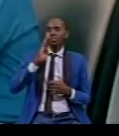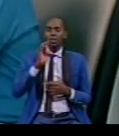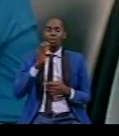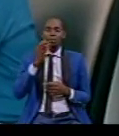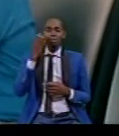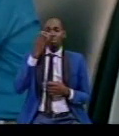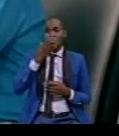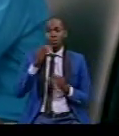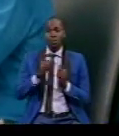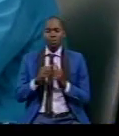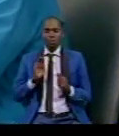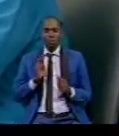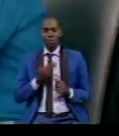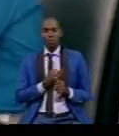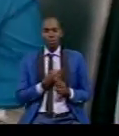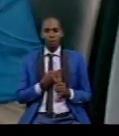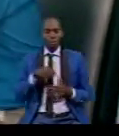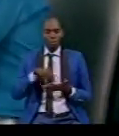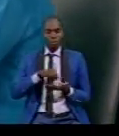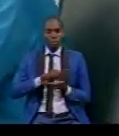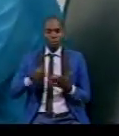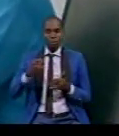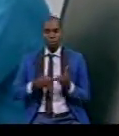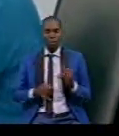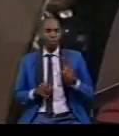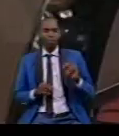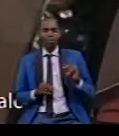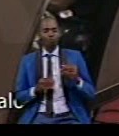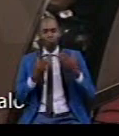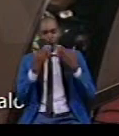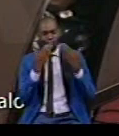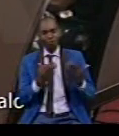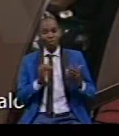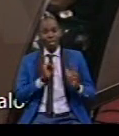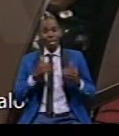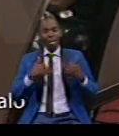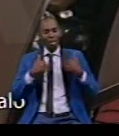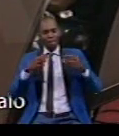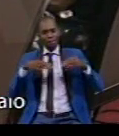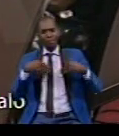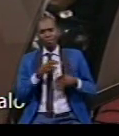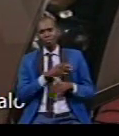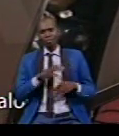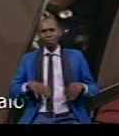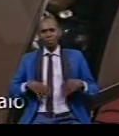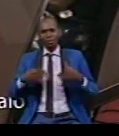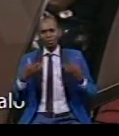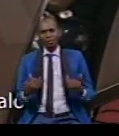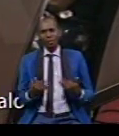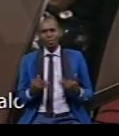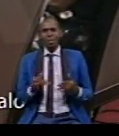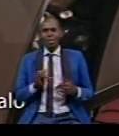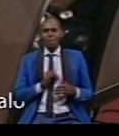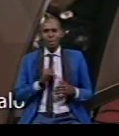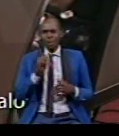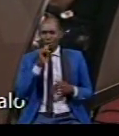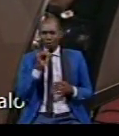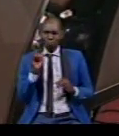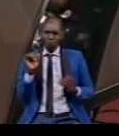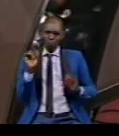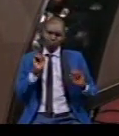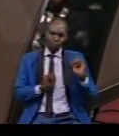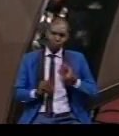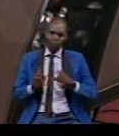from different cities, they came unto him. Look at verse 14. In verse 14, and Jesus